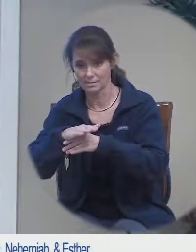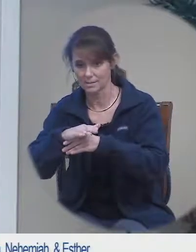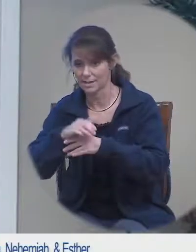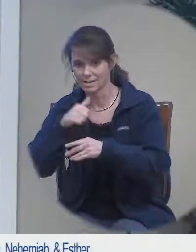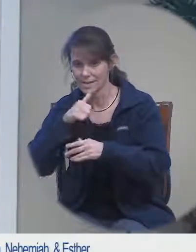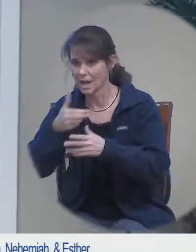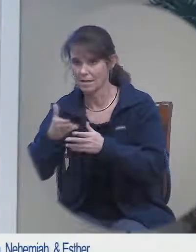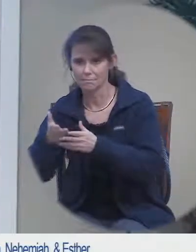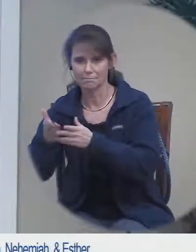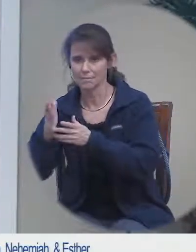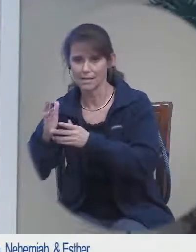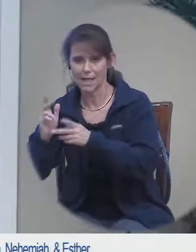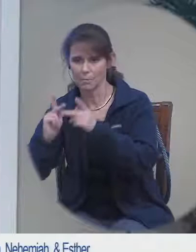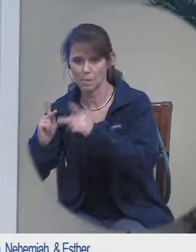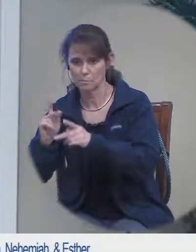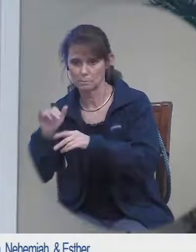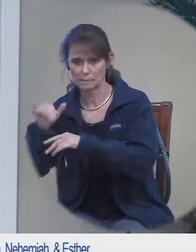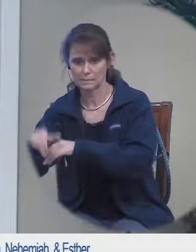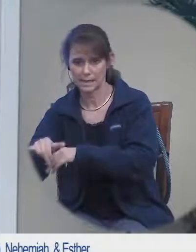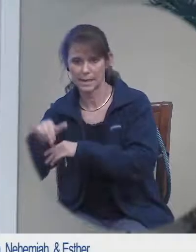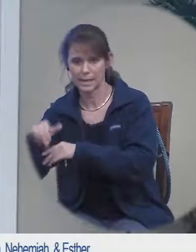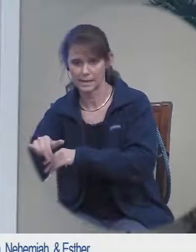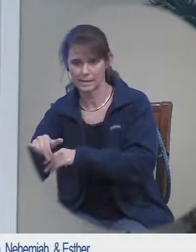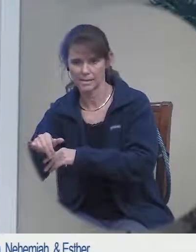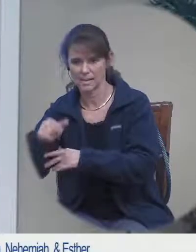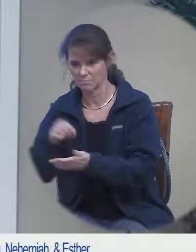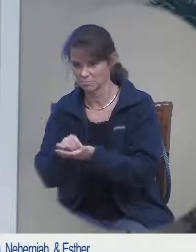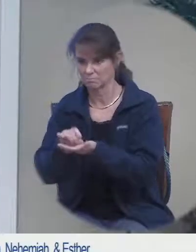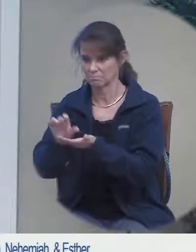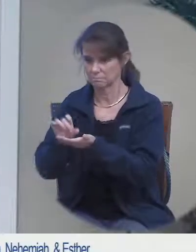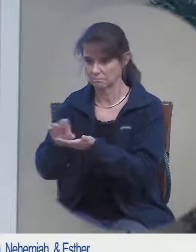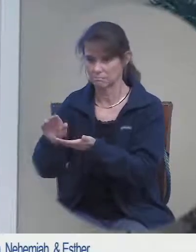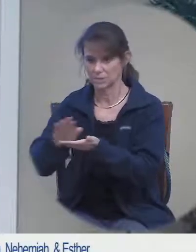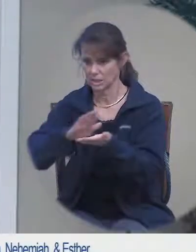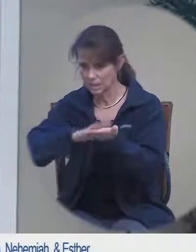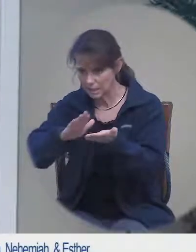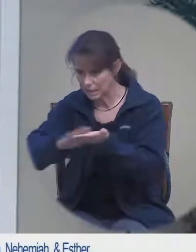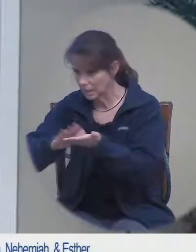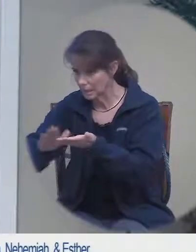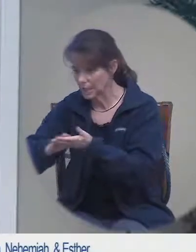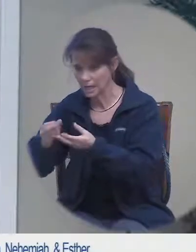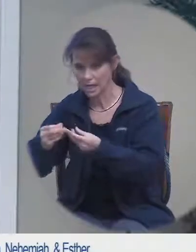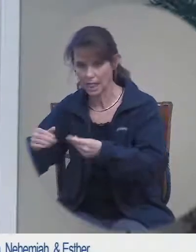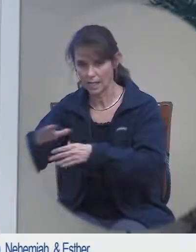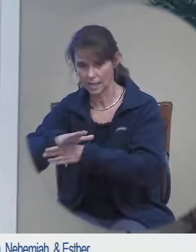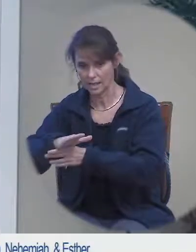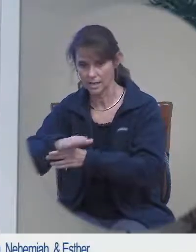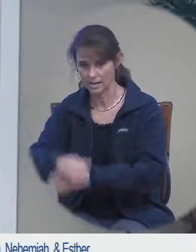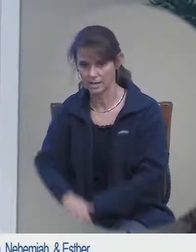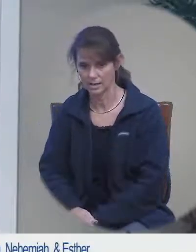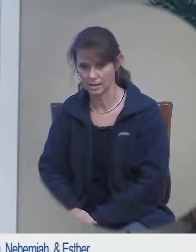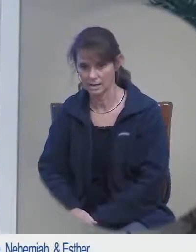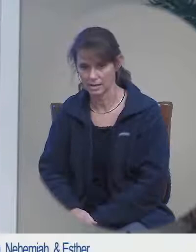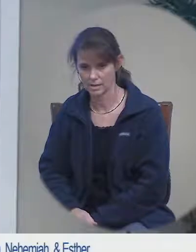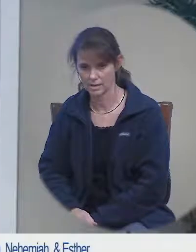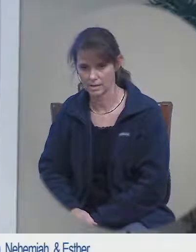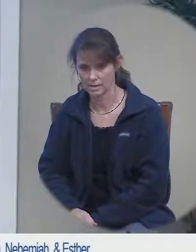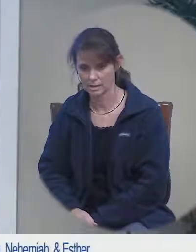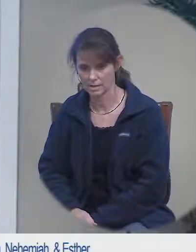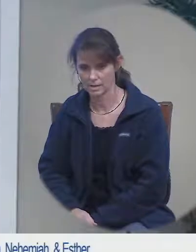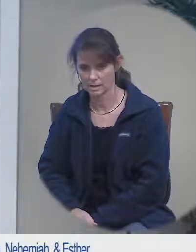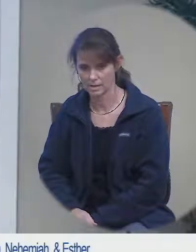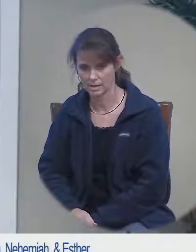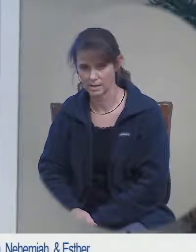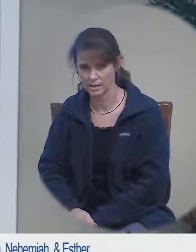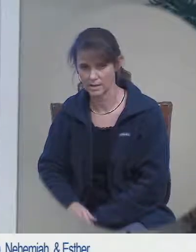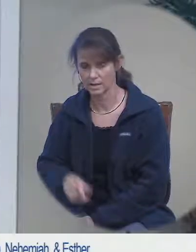story how Balaam ultimately told King Balak how to introduce women that would lead the